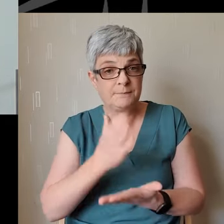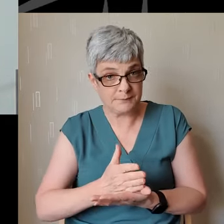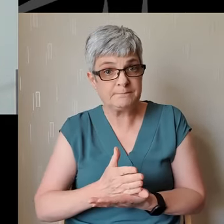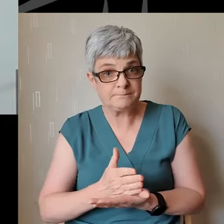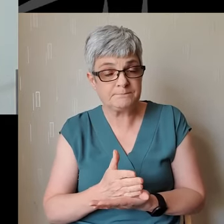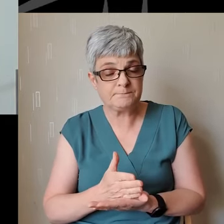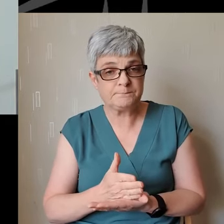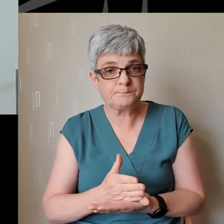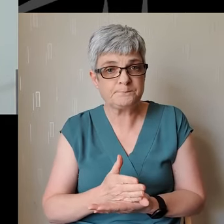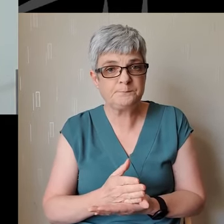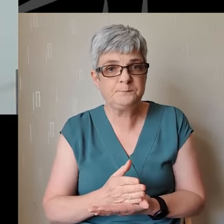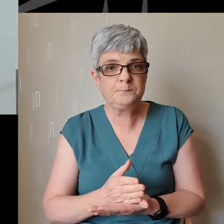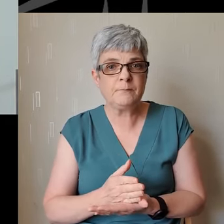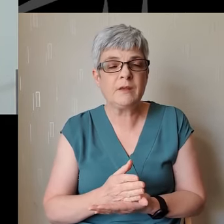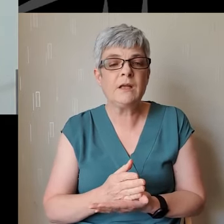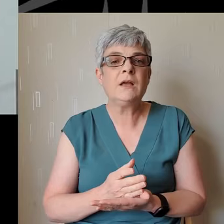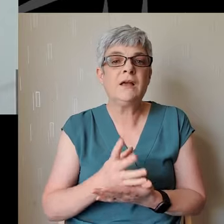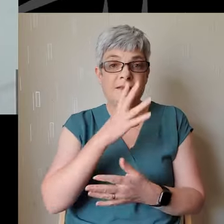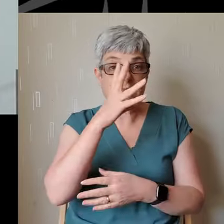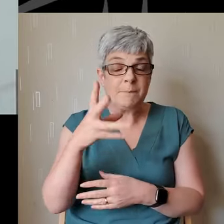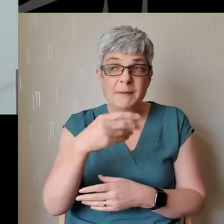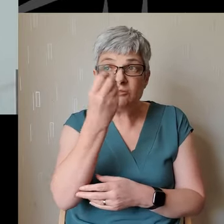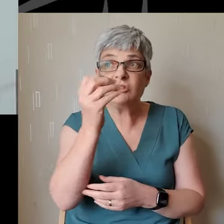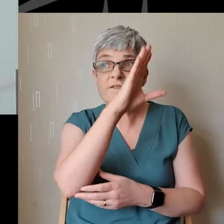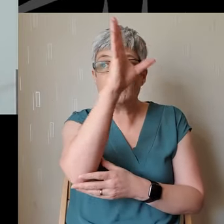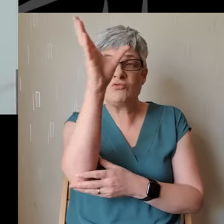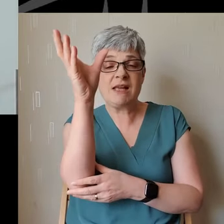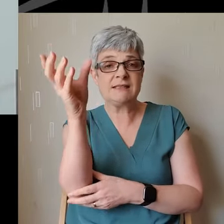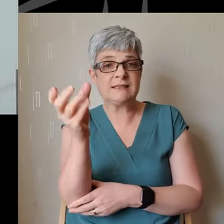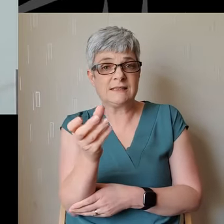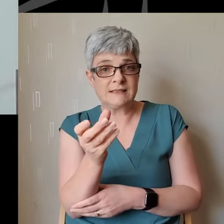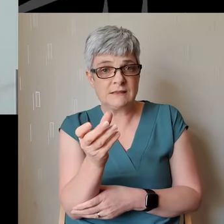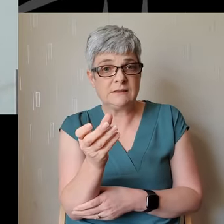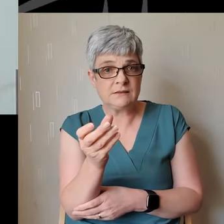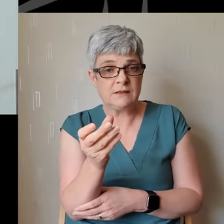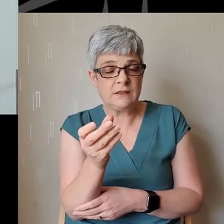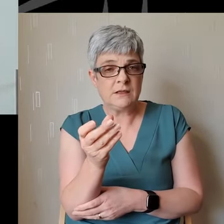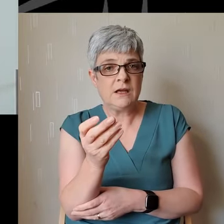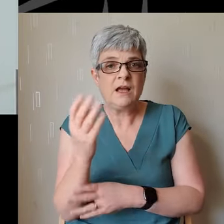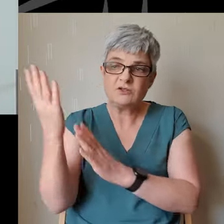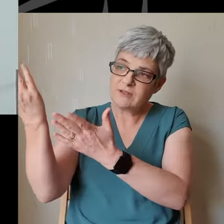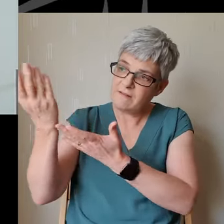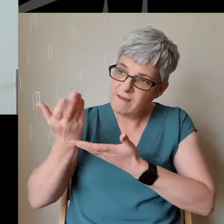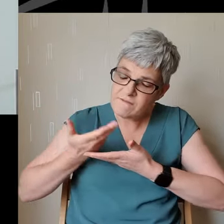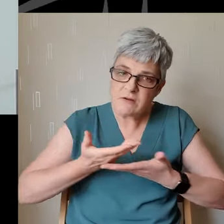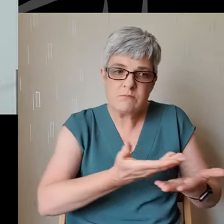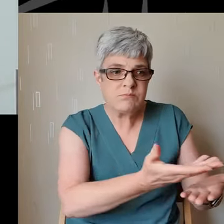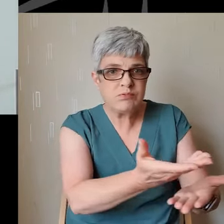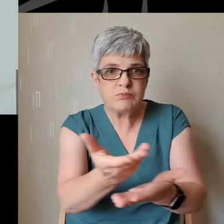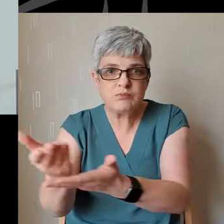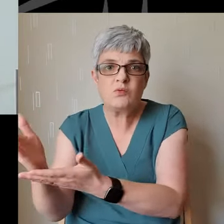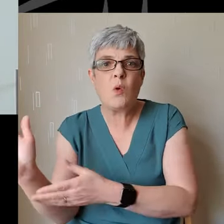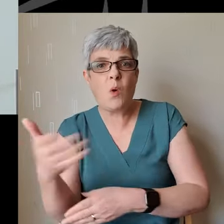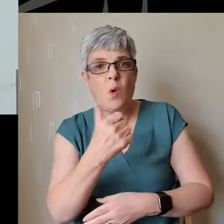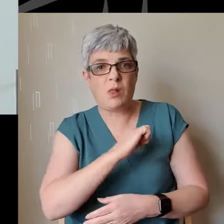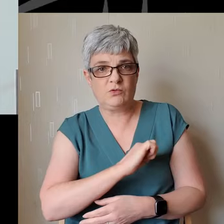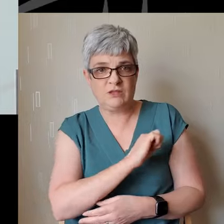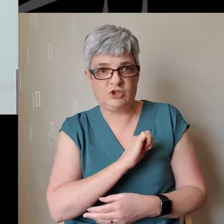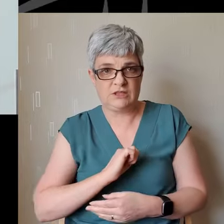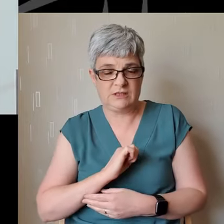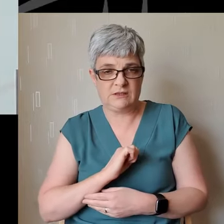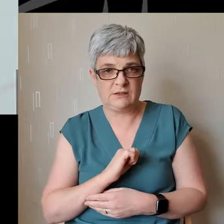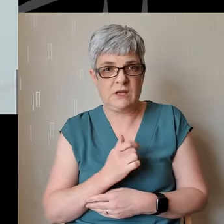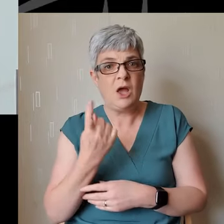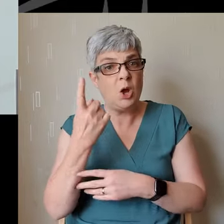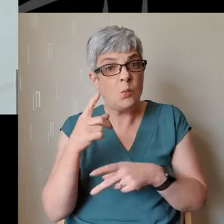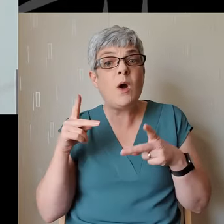are not Christians. It's the Spirit of Christ who is given to us and given to all Christians. And one of the ways that we